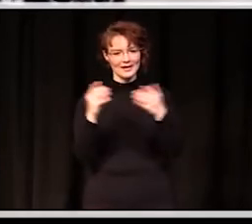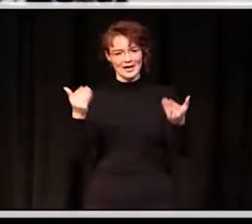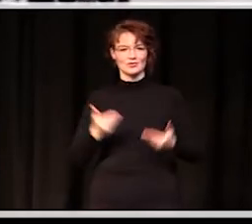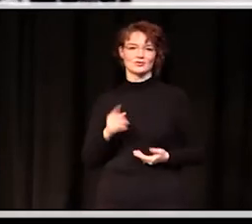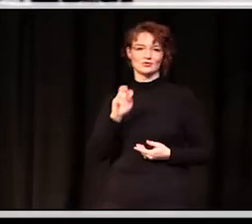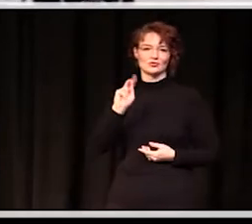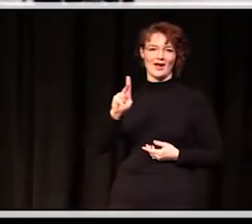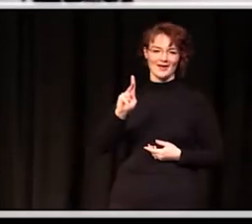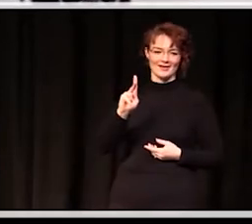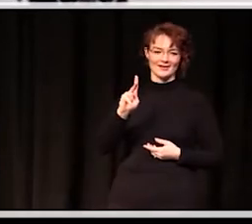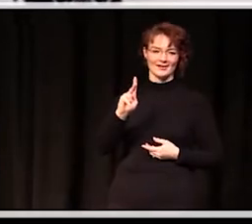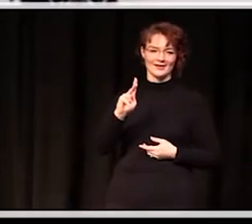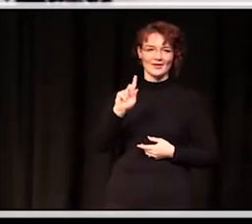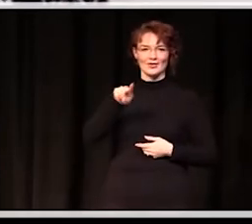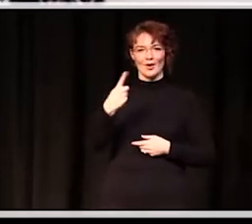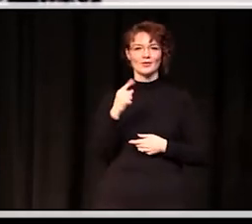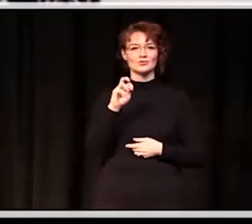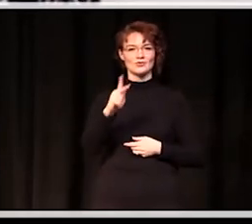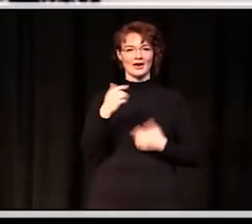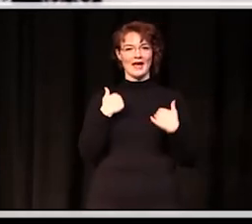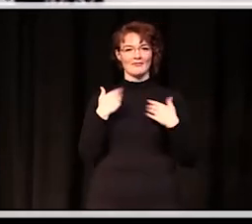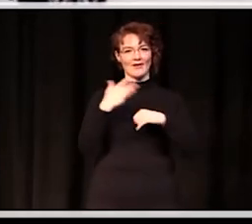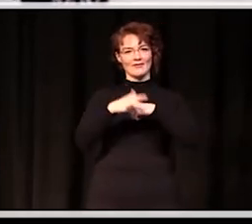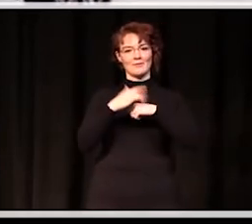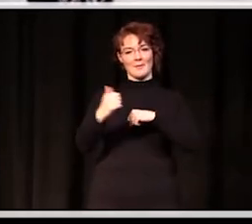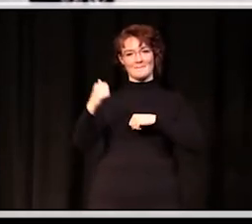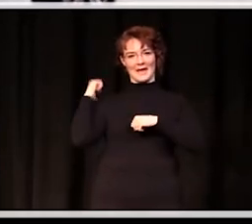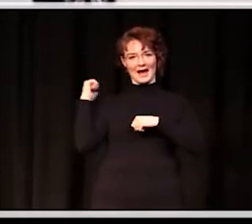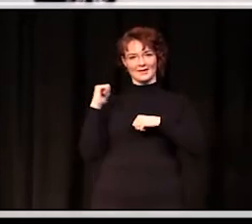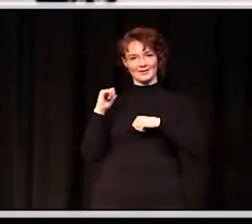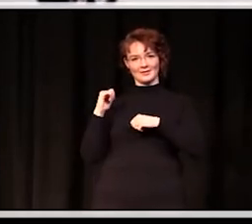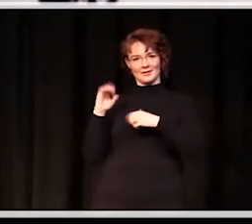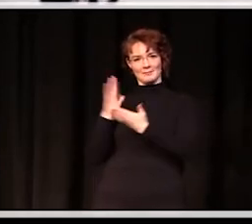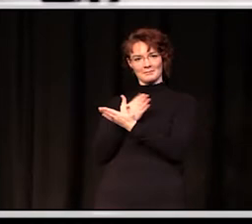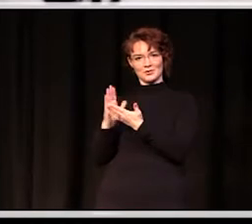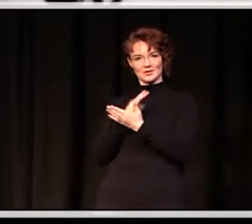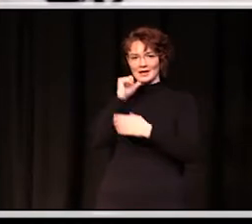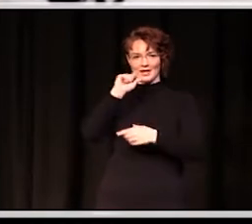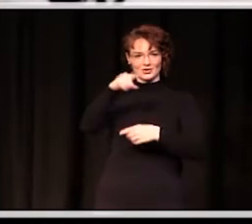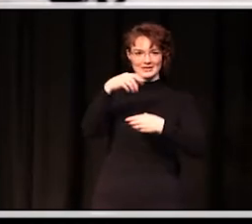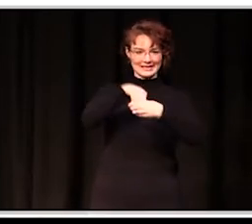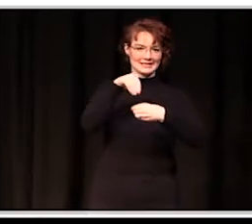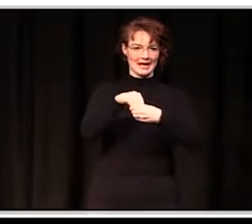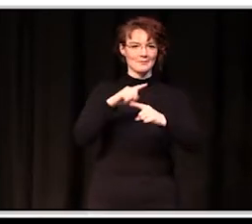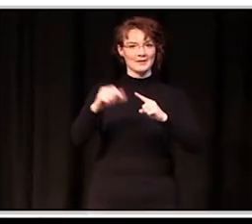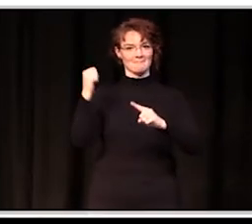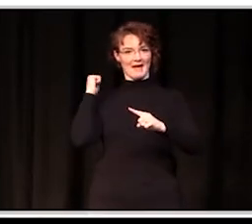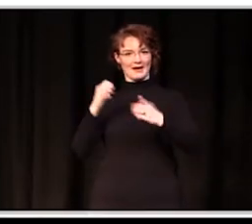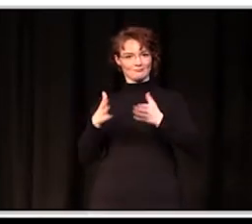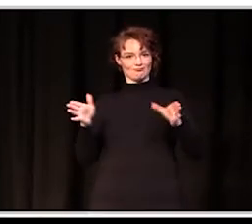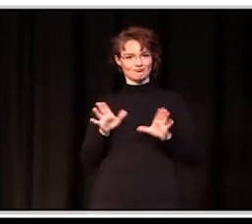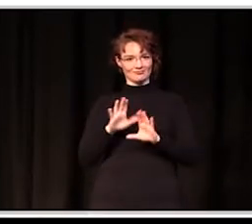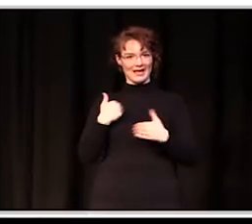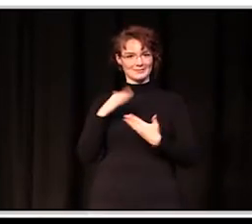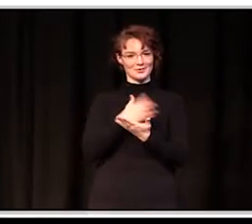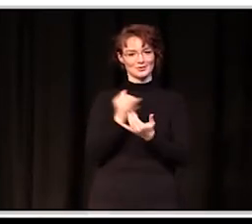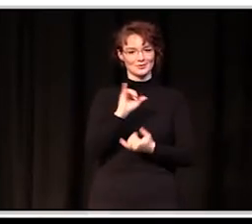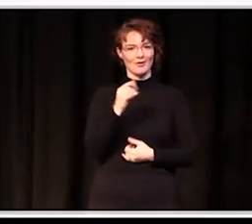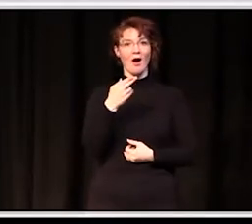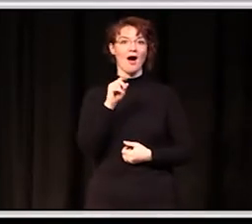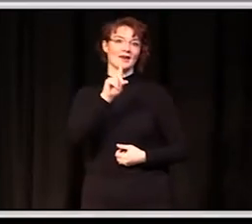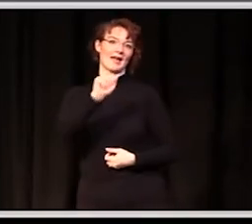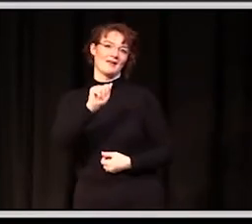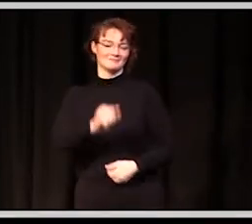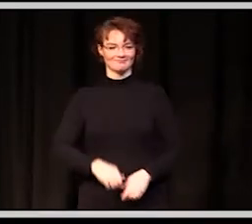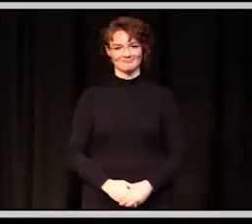Introducing the all-new Ridgeline, the only truck with an available truck bed audio system. A new truck to love. From Honda.